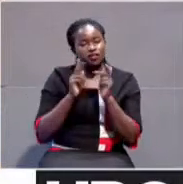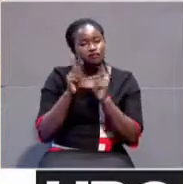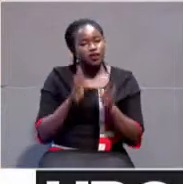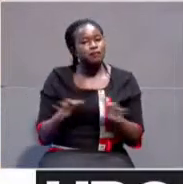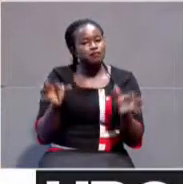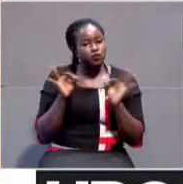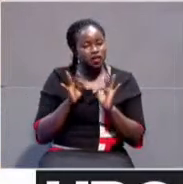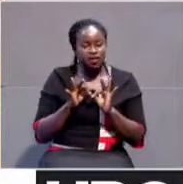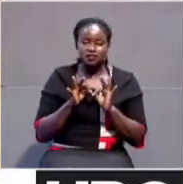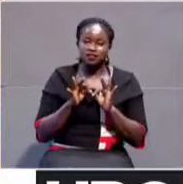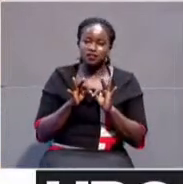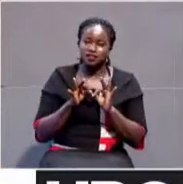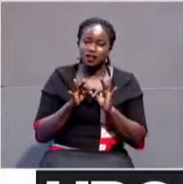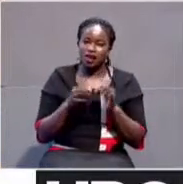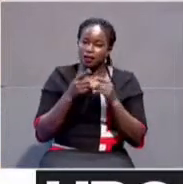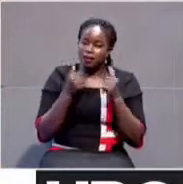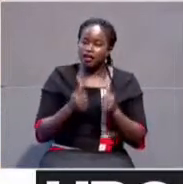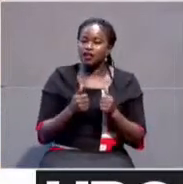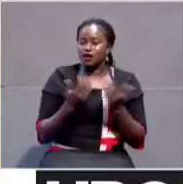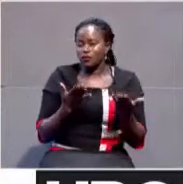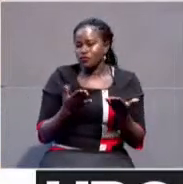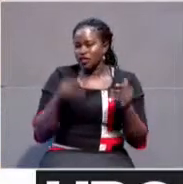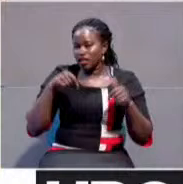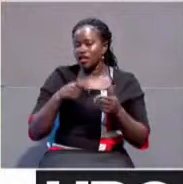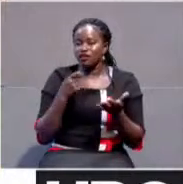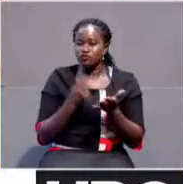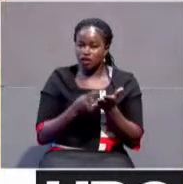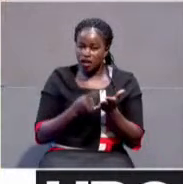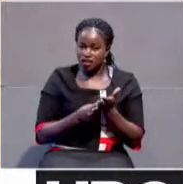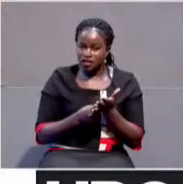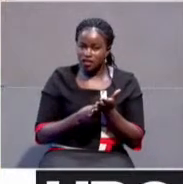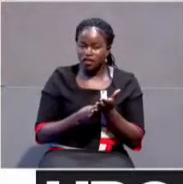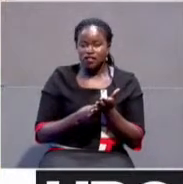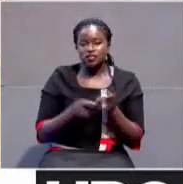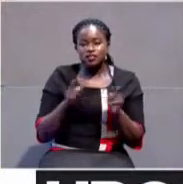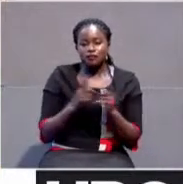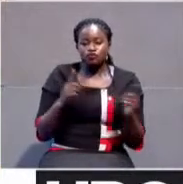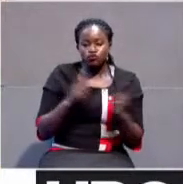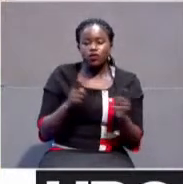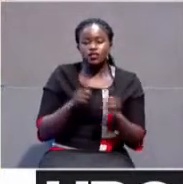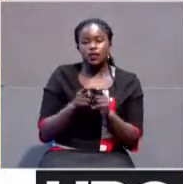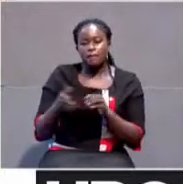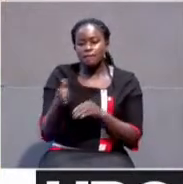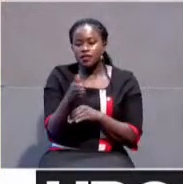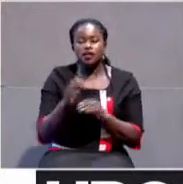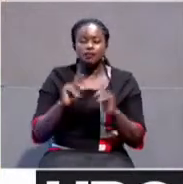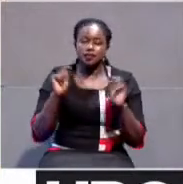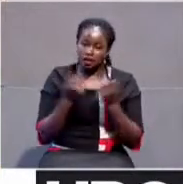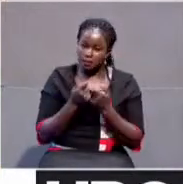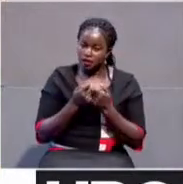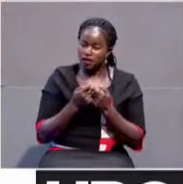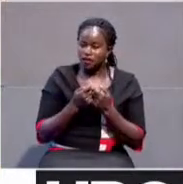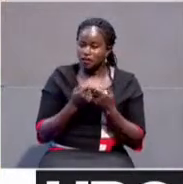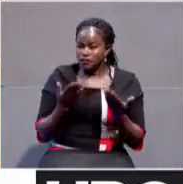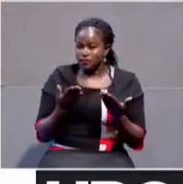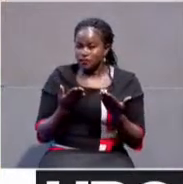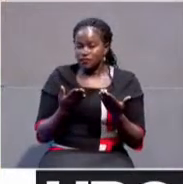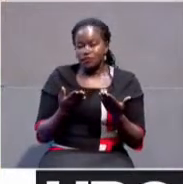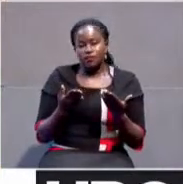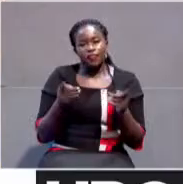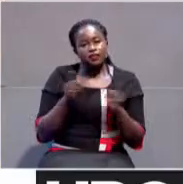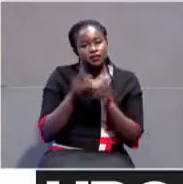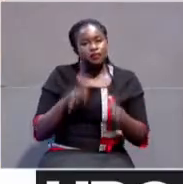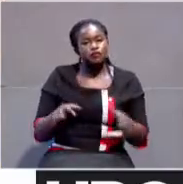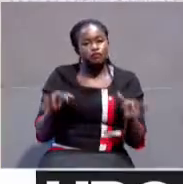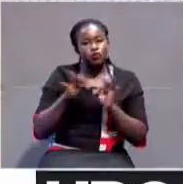but agro-industry remains strategic for Uganda in the short to medium term. I am glad the National Industrial Policy strikes a